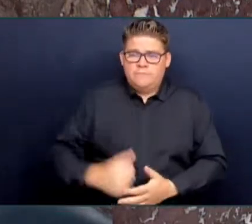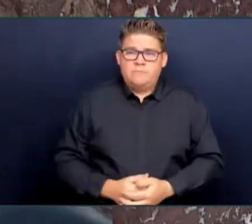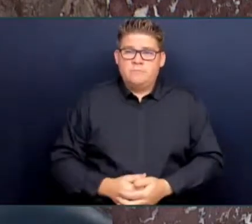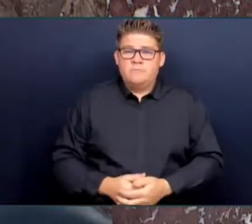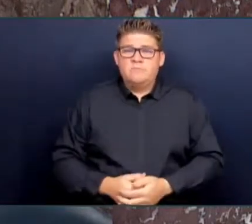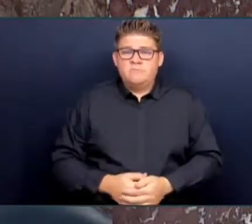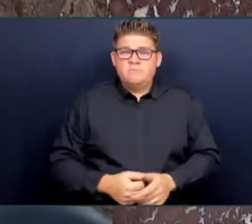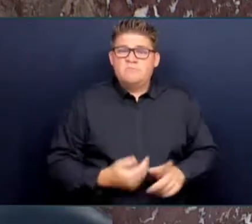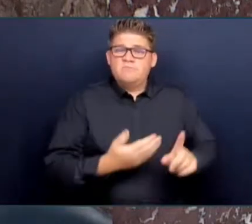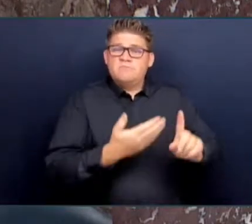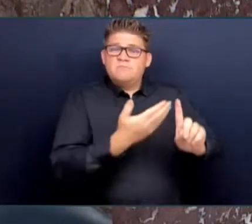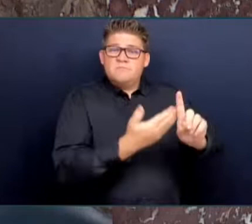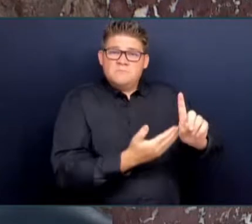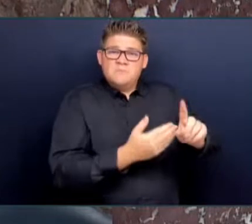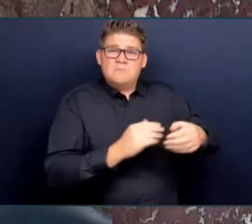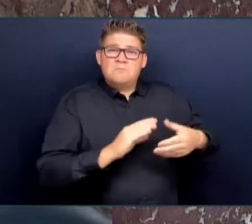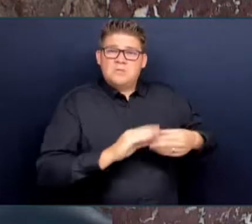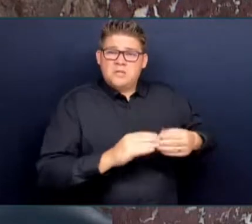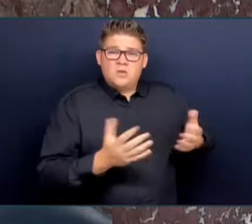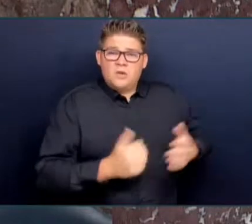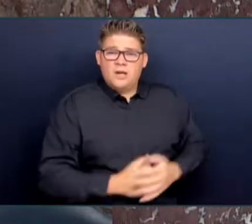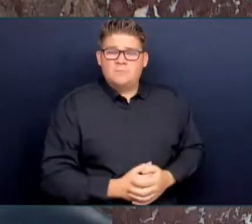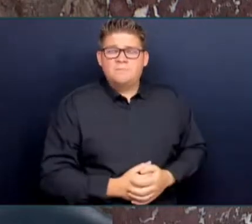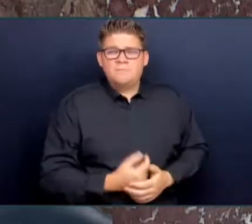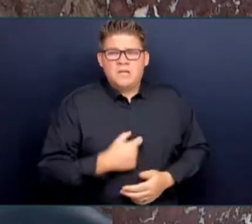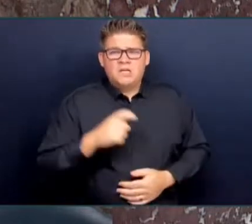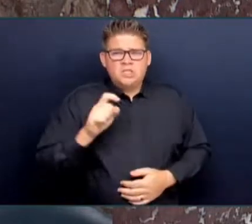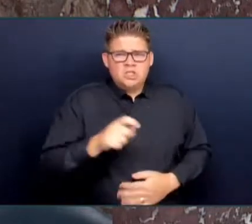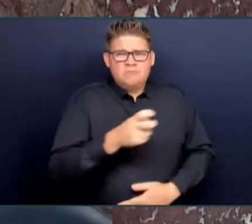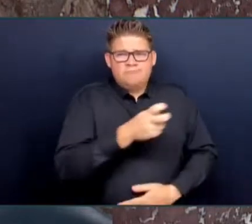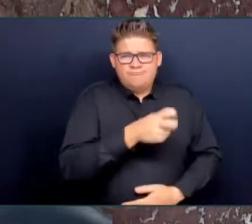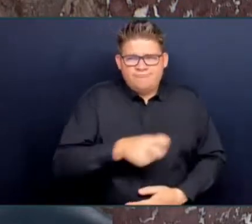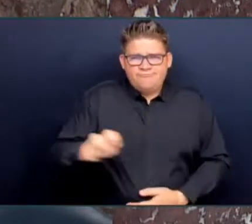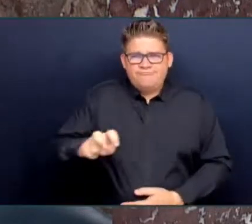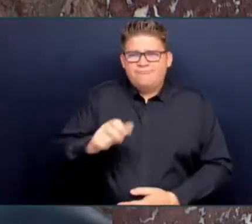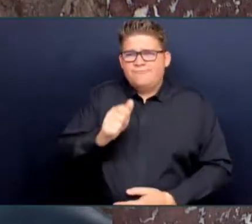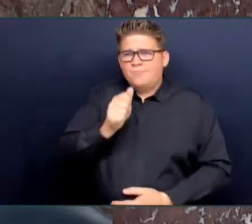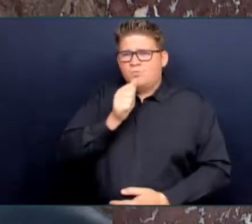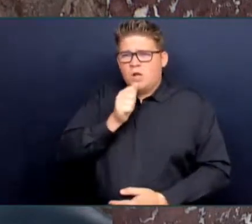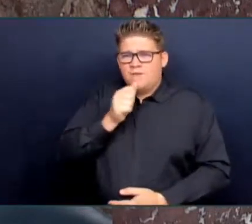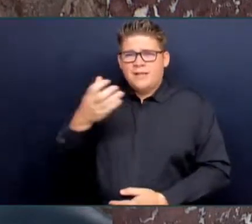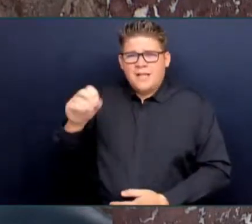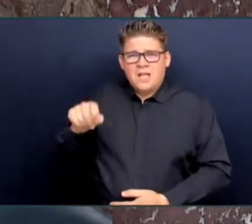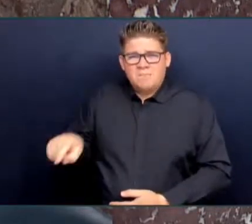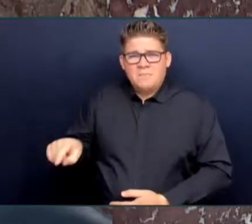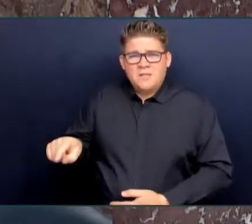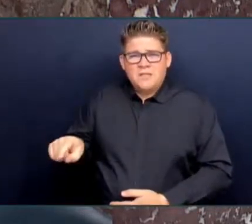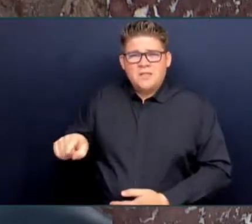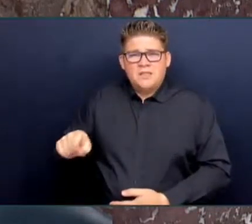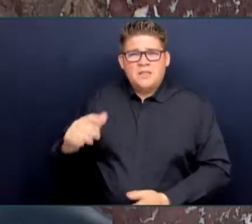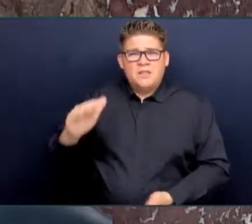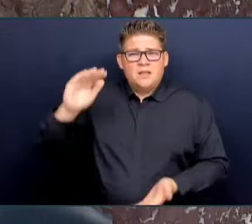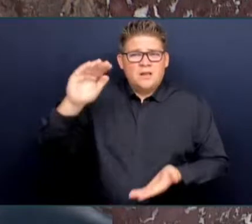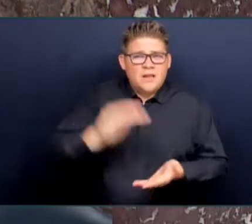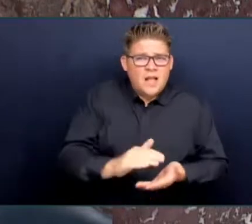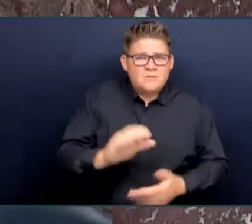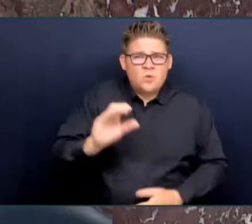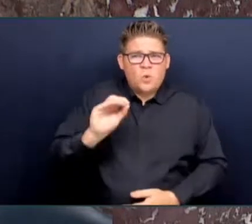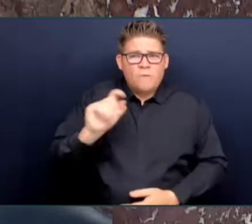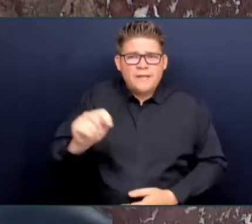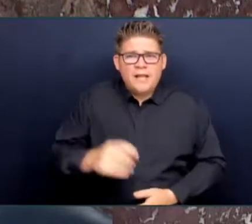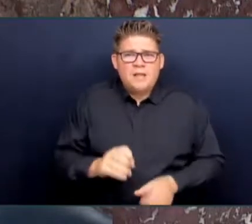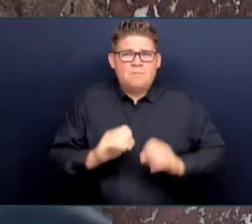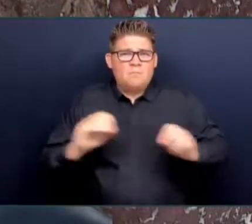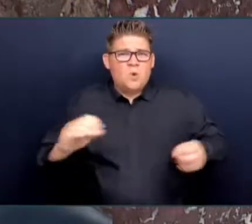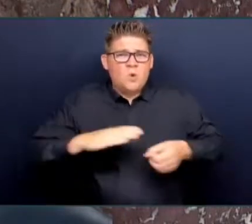no phone ringing on my days off, and I would make double to triple what I make right now. But I feel like I would be leaving my